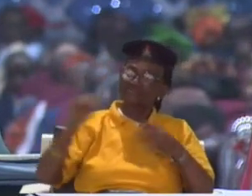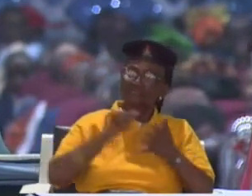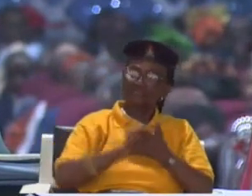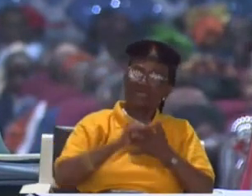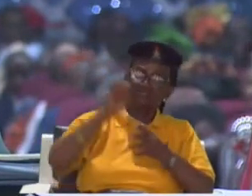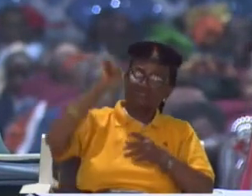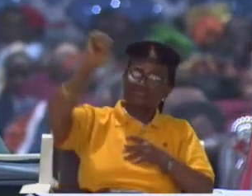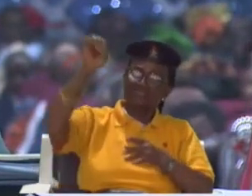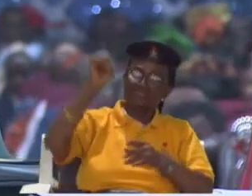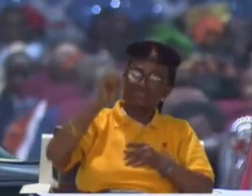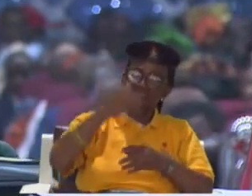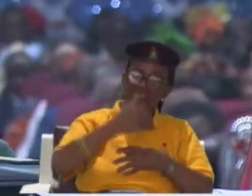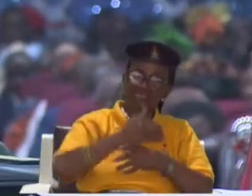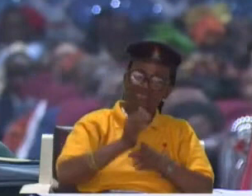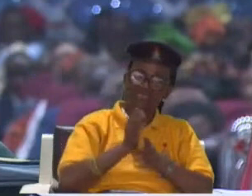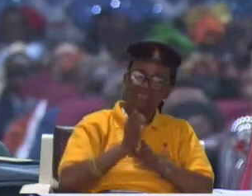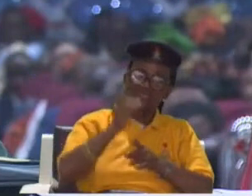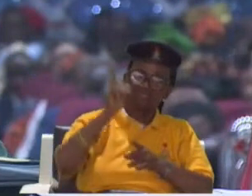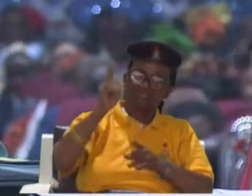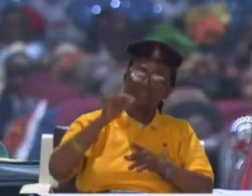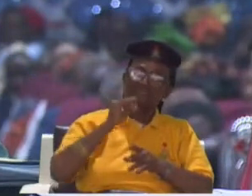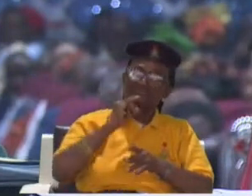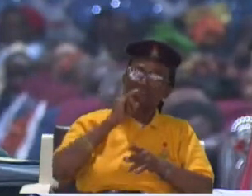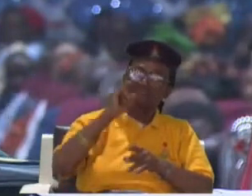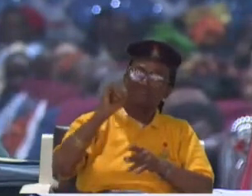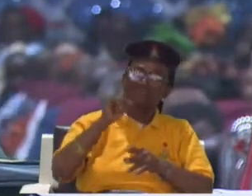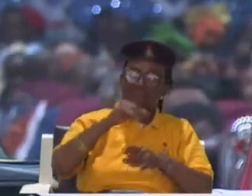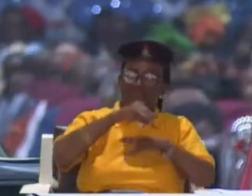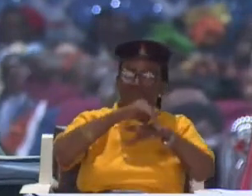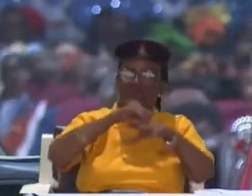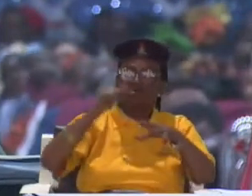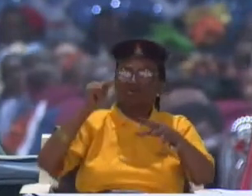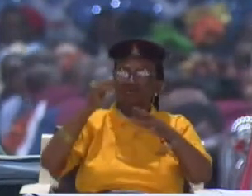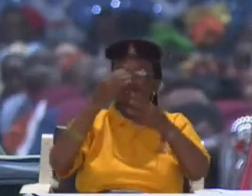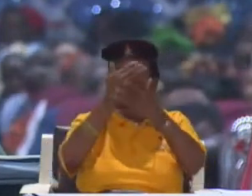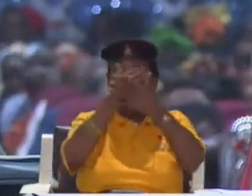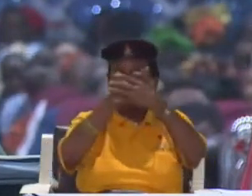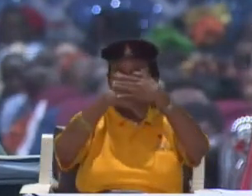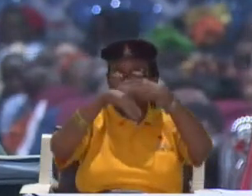created is called heaven.